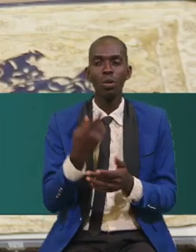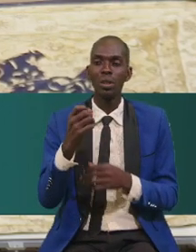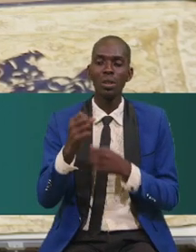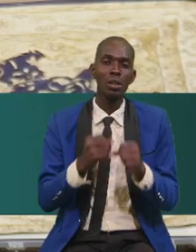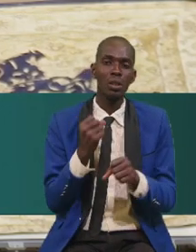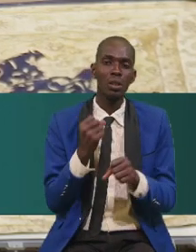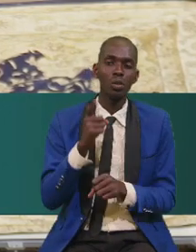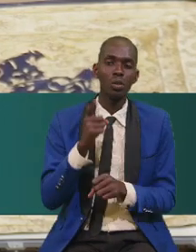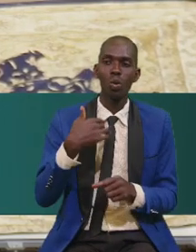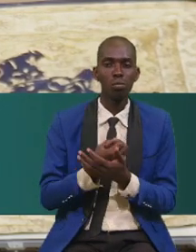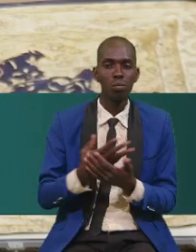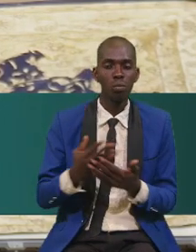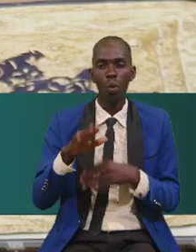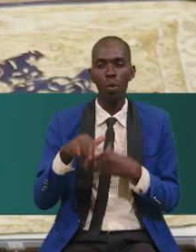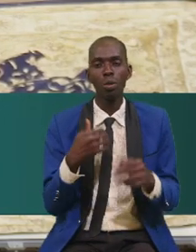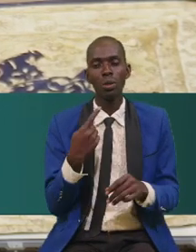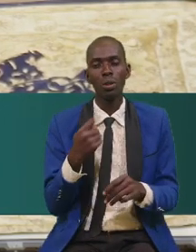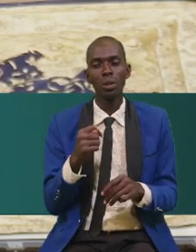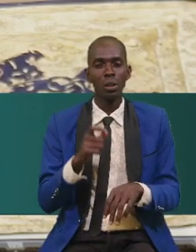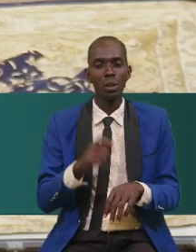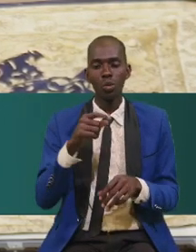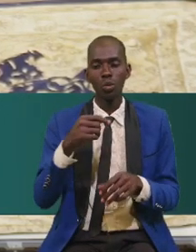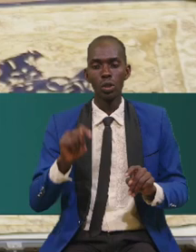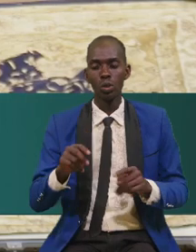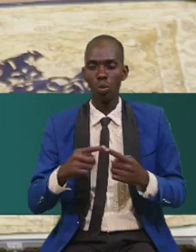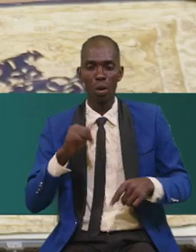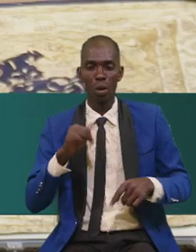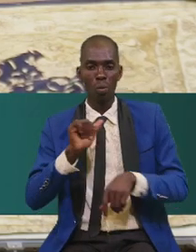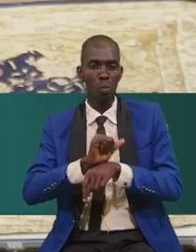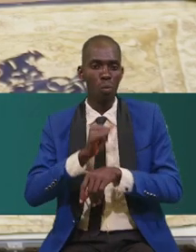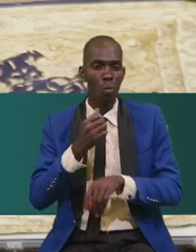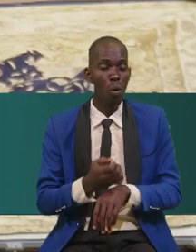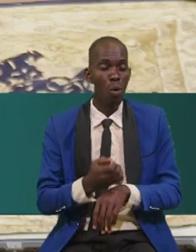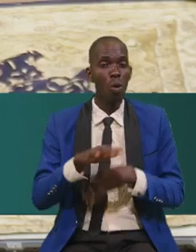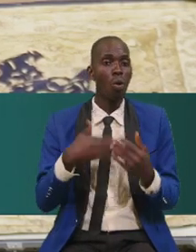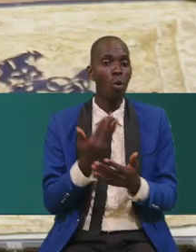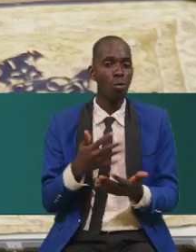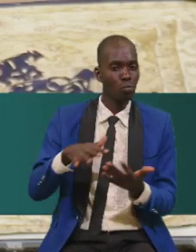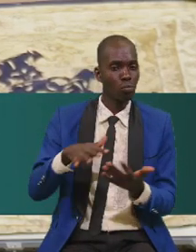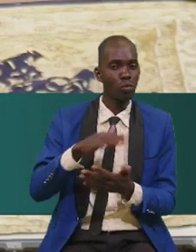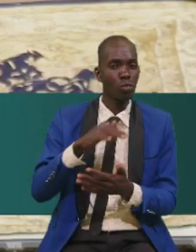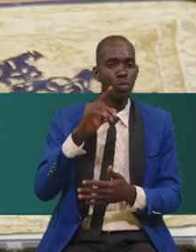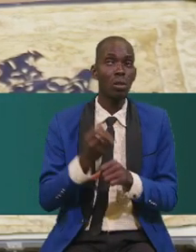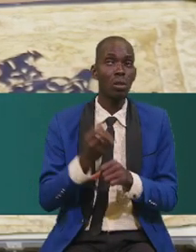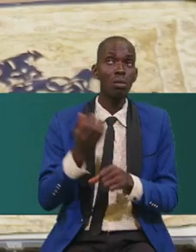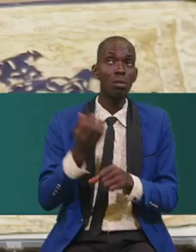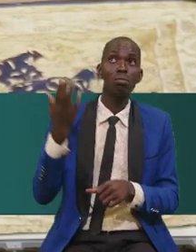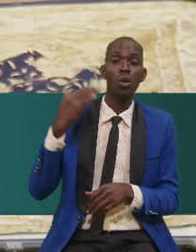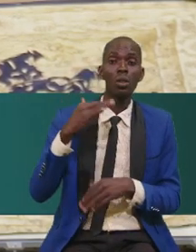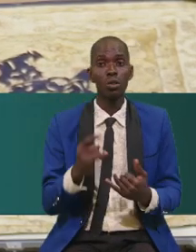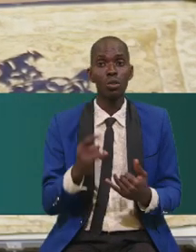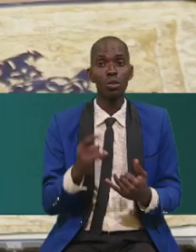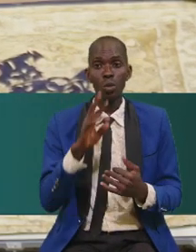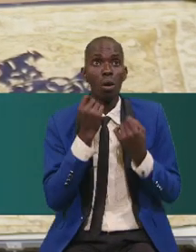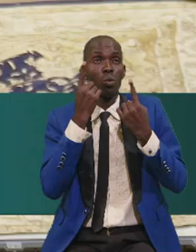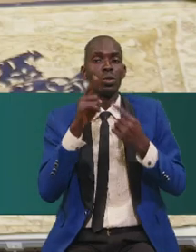exertion you should have had. All these past 20 years, now that you wake up, you're going to wake up and cover more